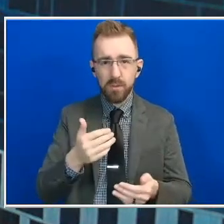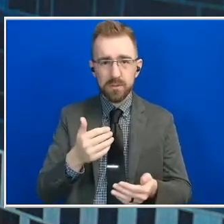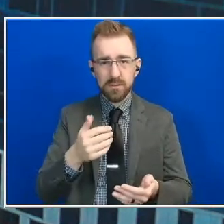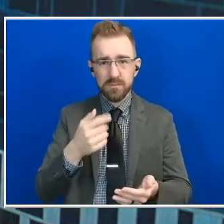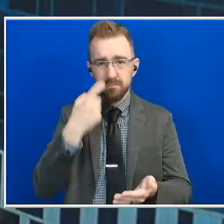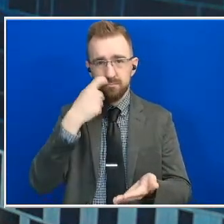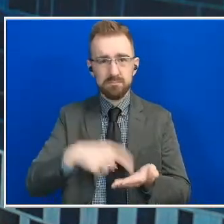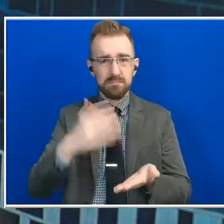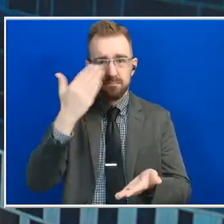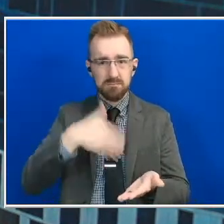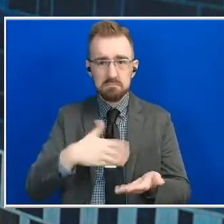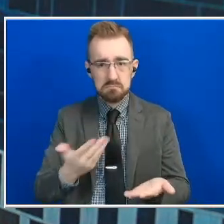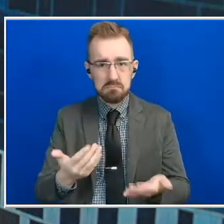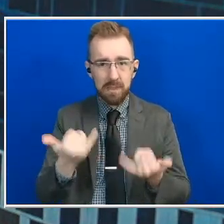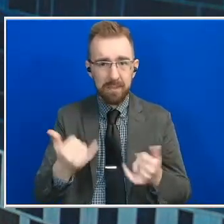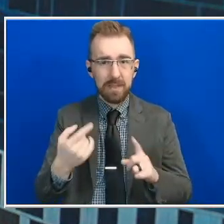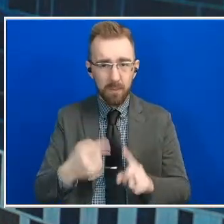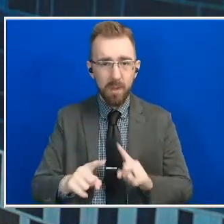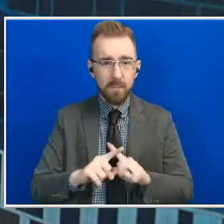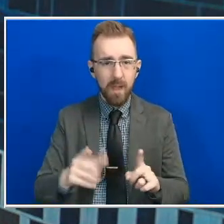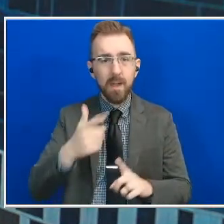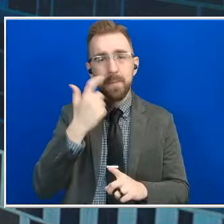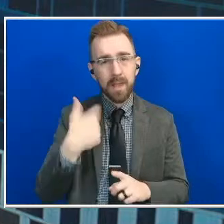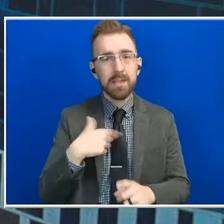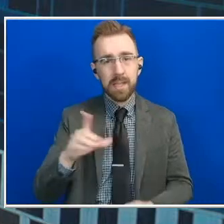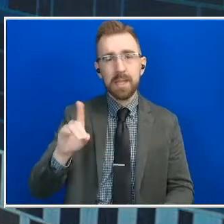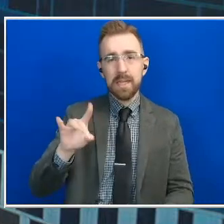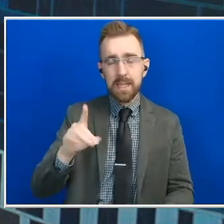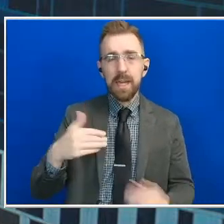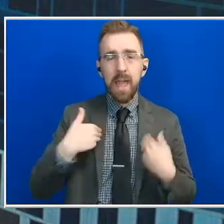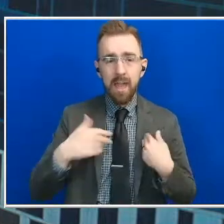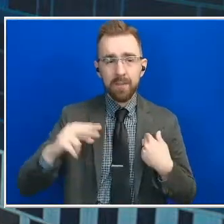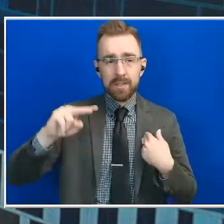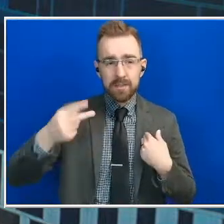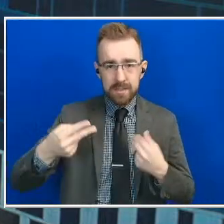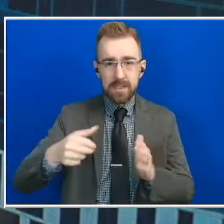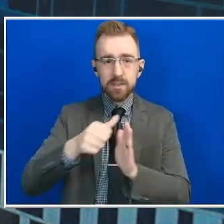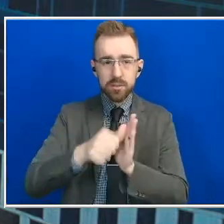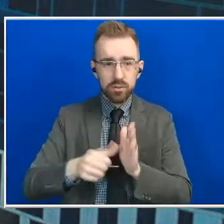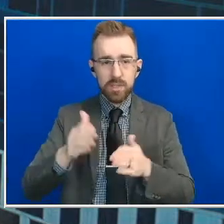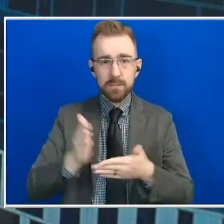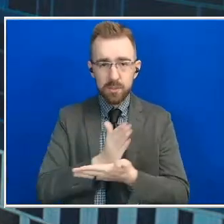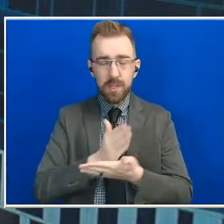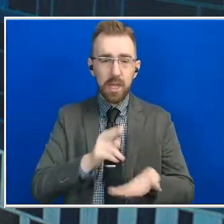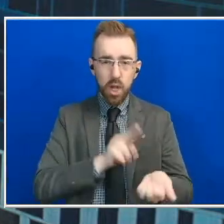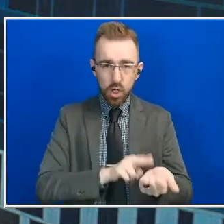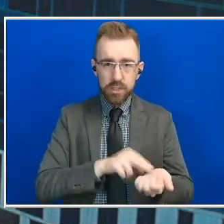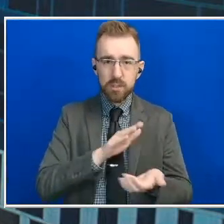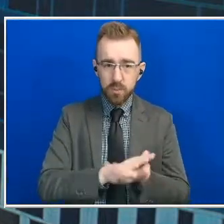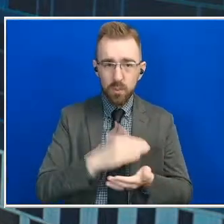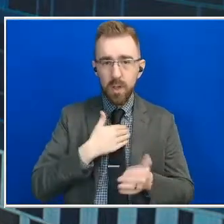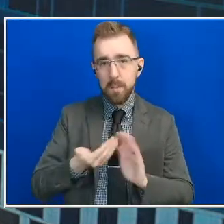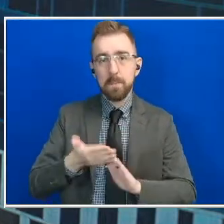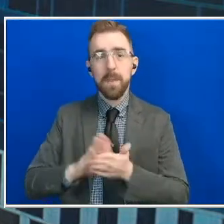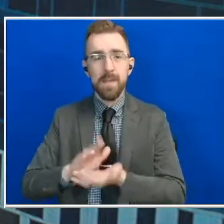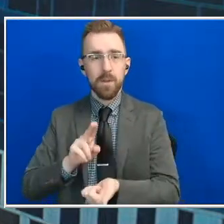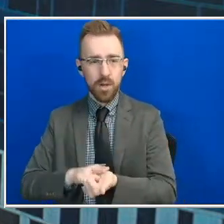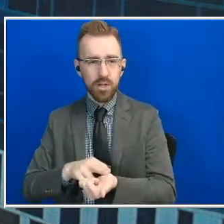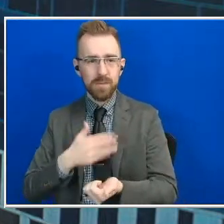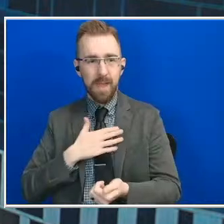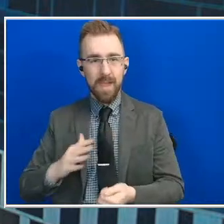But because I did have this second surgery between nursing school and when I became a nurse, my official photo on the